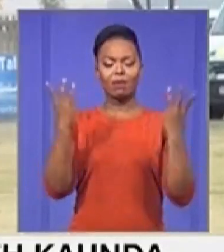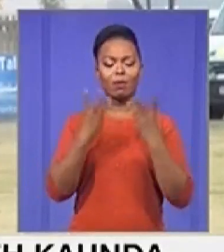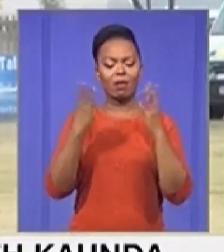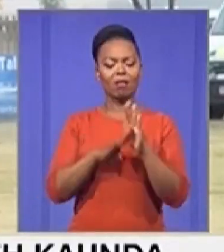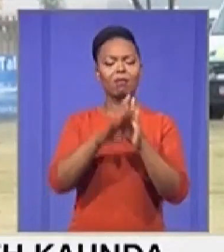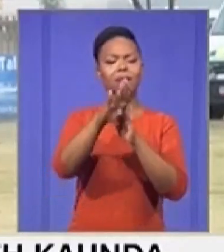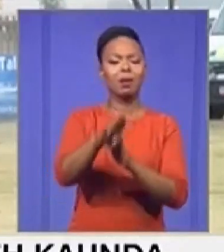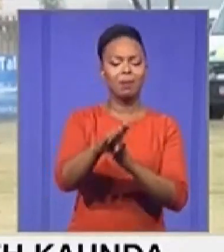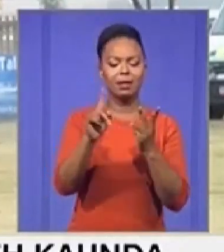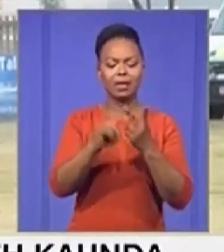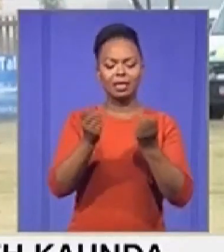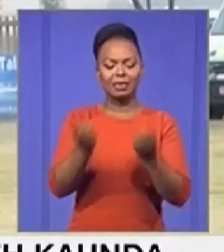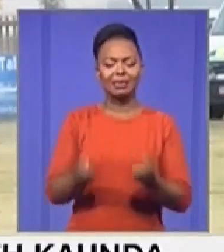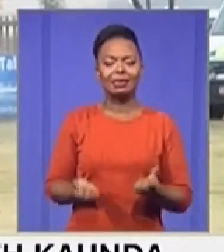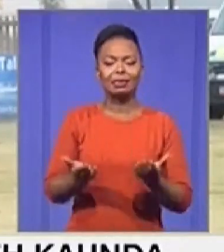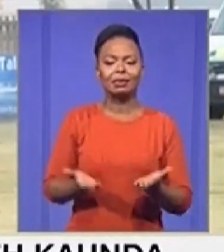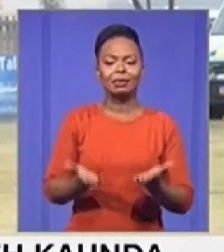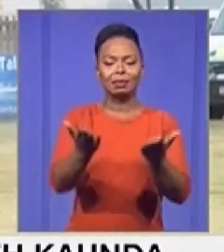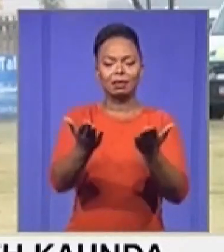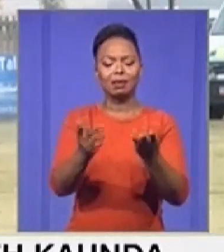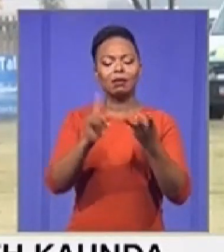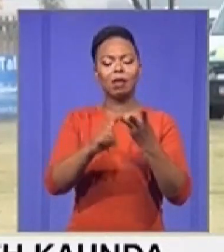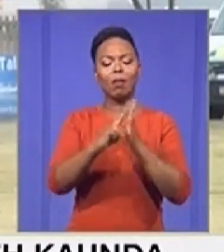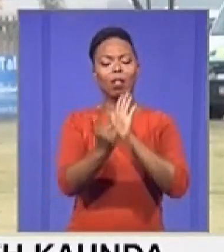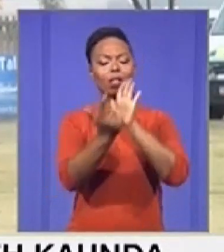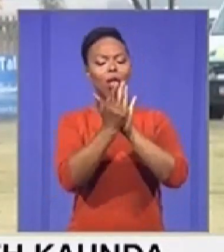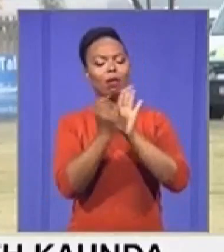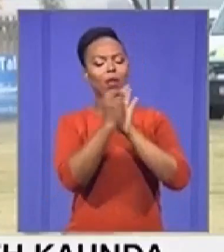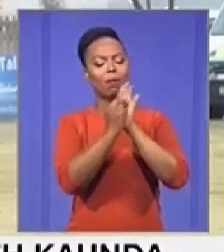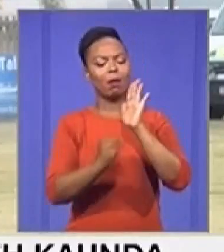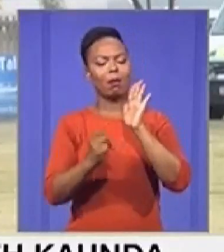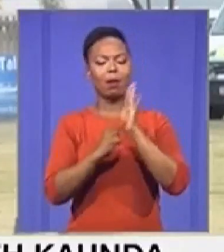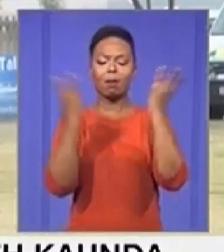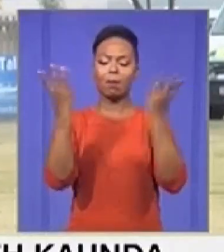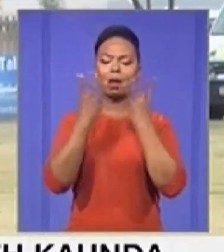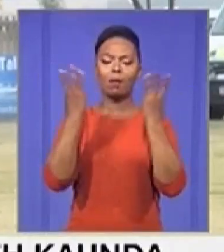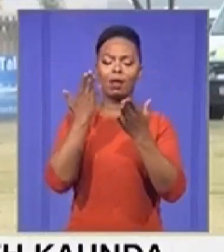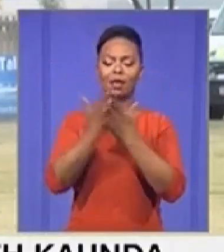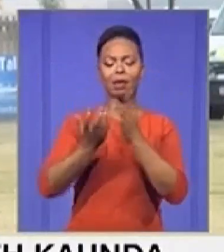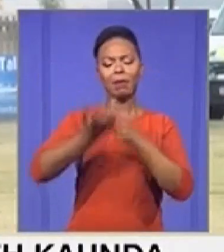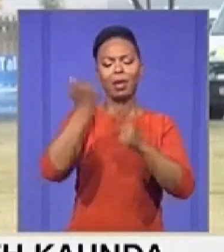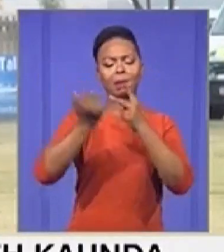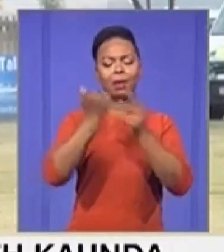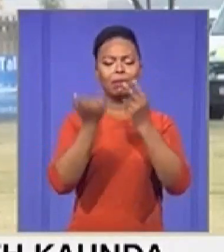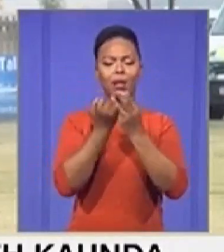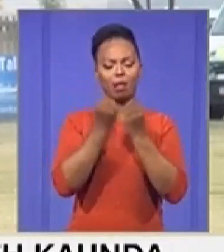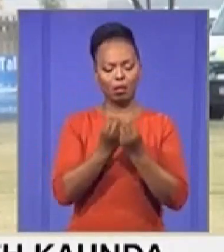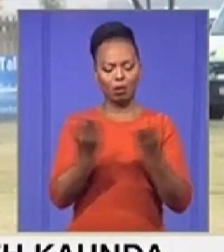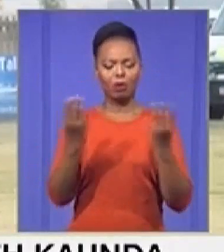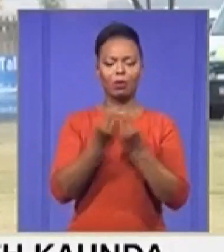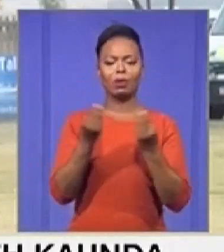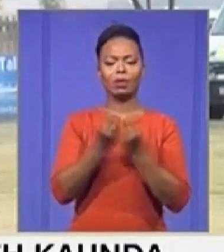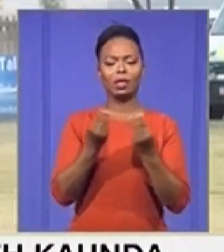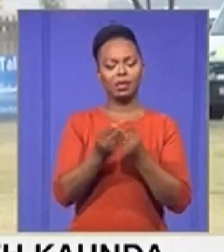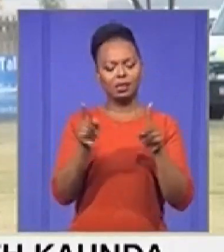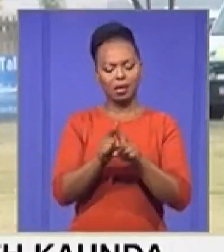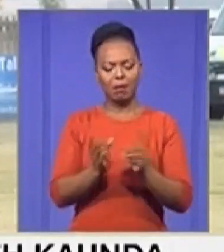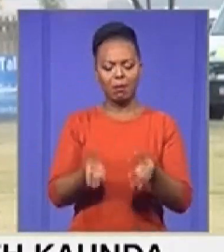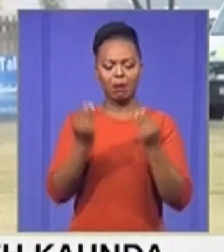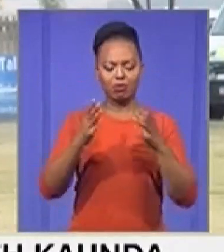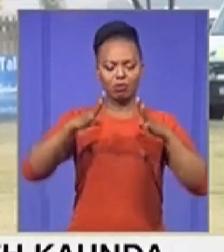ditirelo le melemo le melao e dirang gore batho e nne bone ba ba umang mo diunelong tse bana le tsona